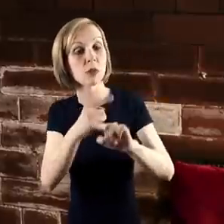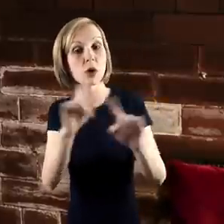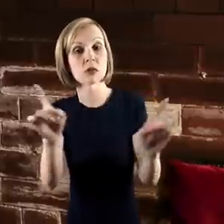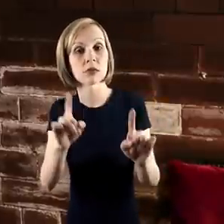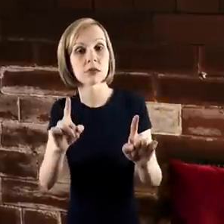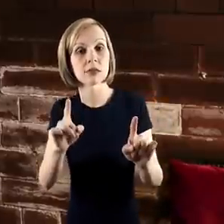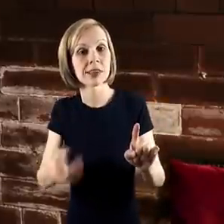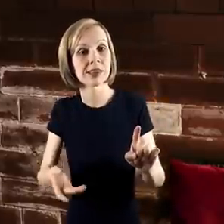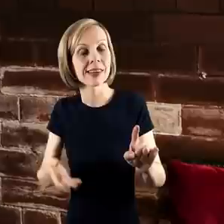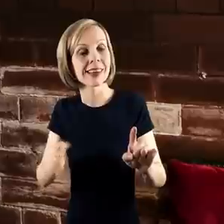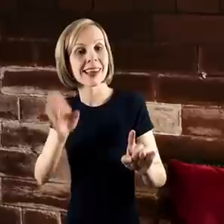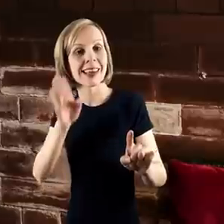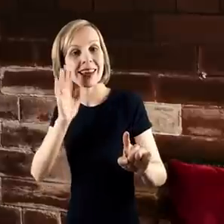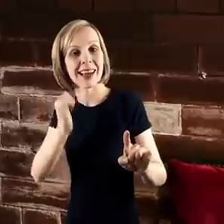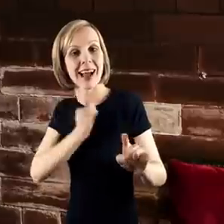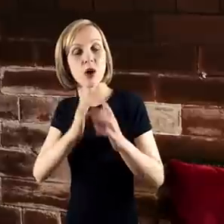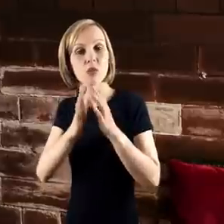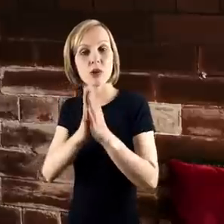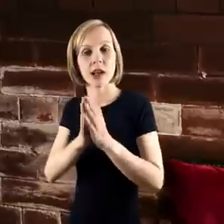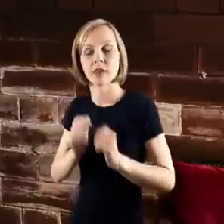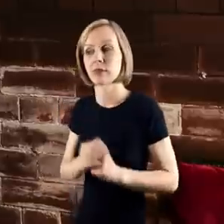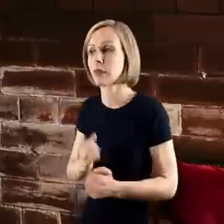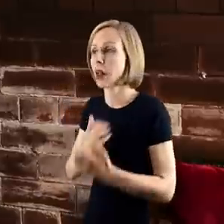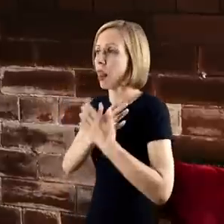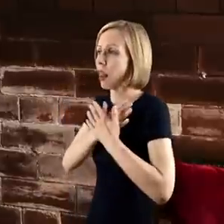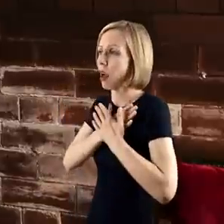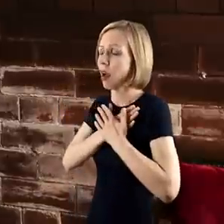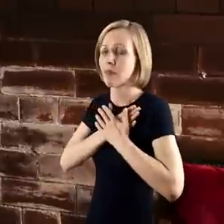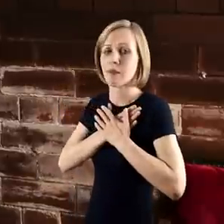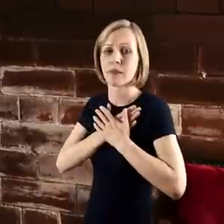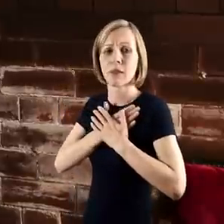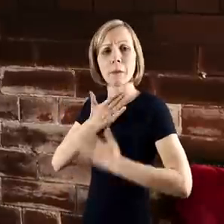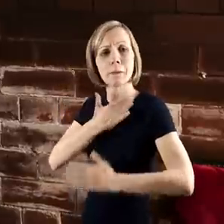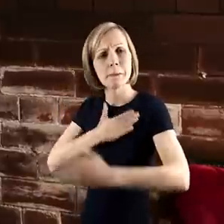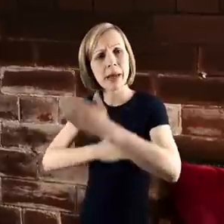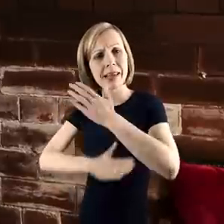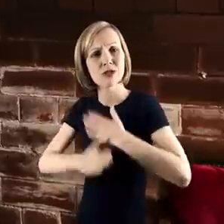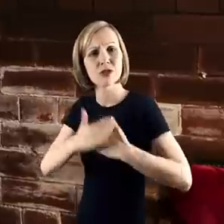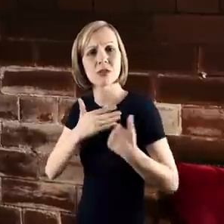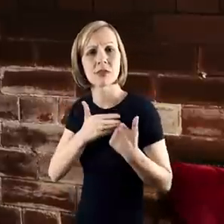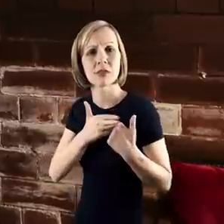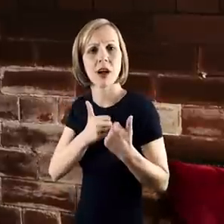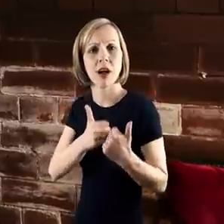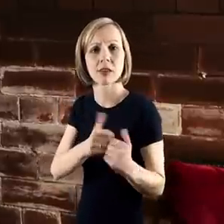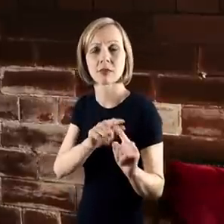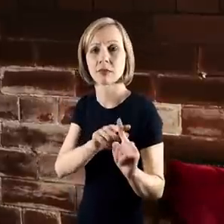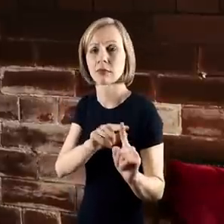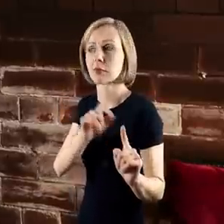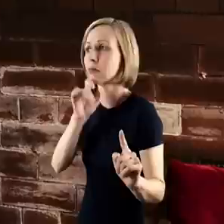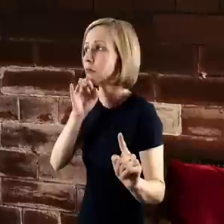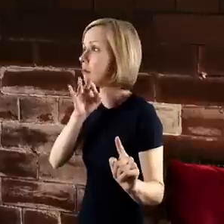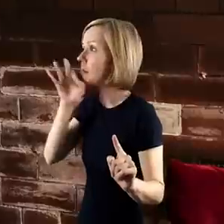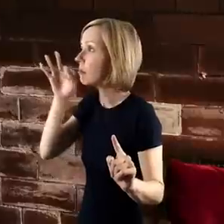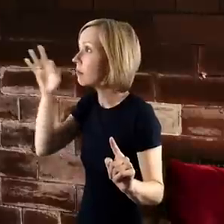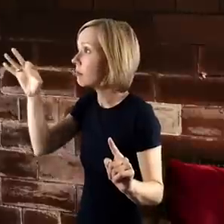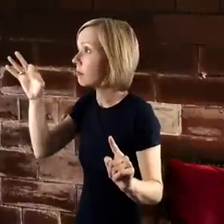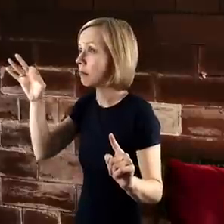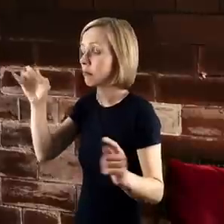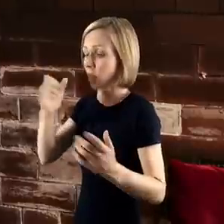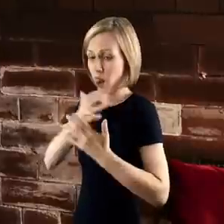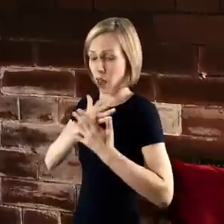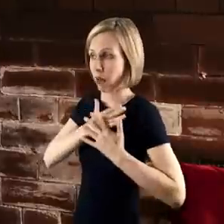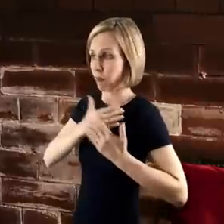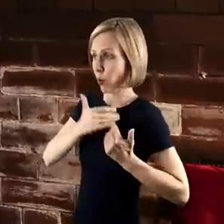As love is patient and love is kind, let us pray to the Lord that love will heal the church and the